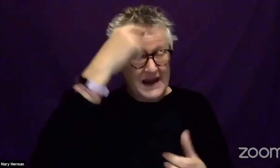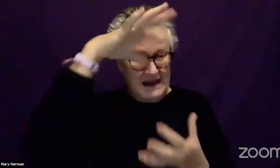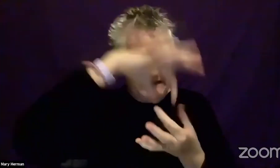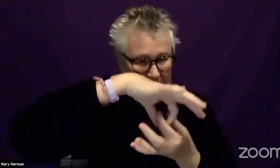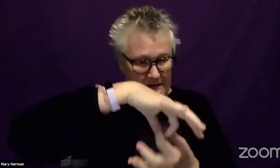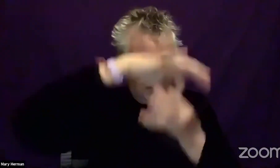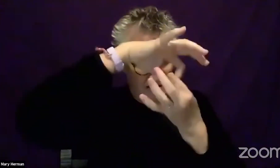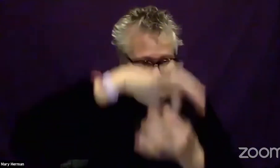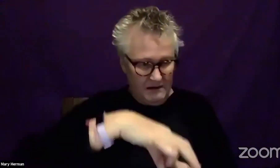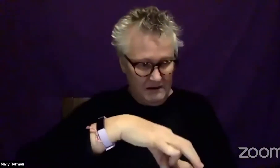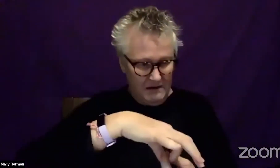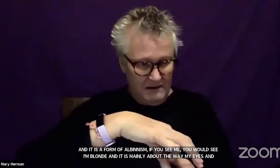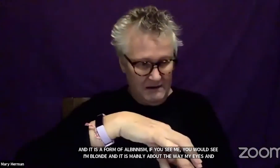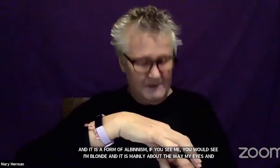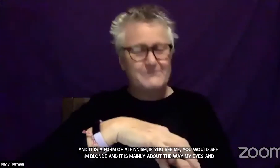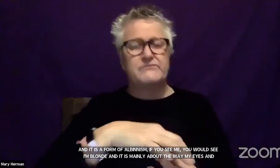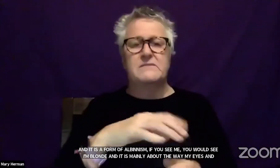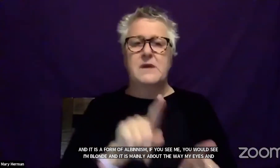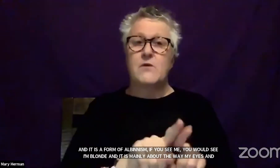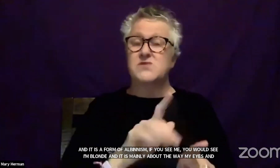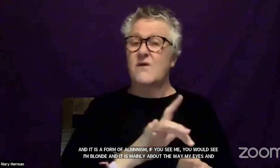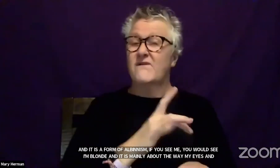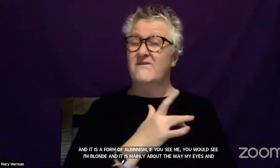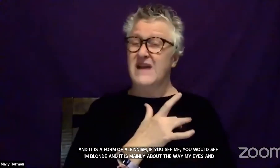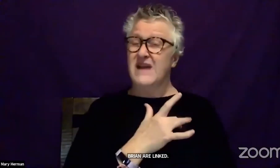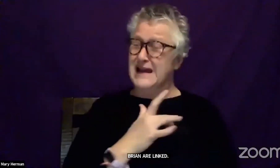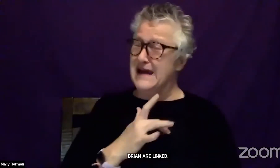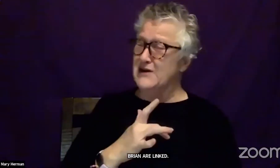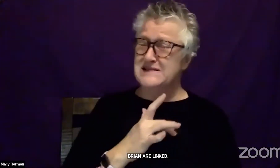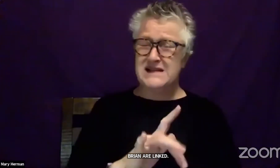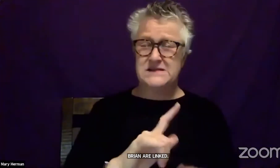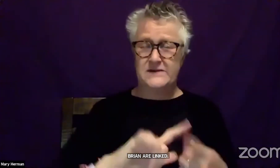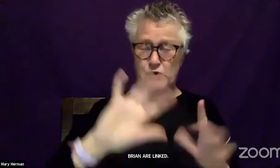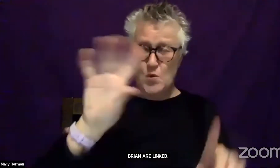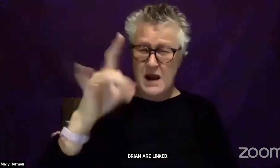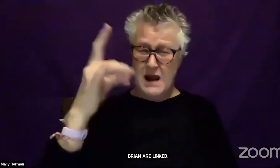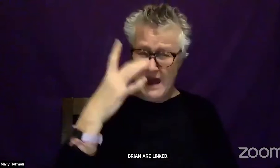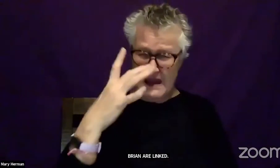to light, and I'm registered blind.